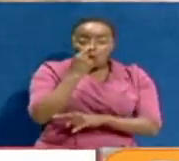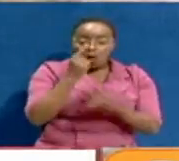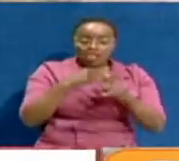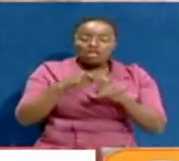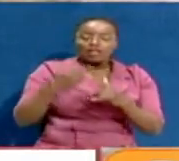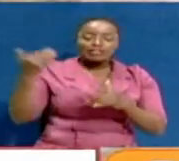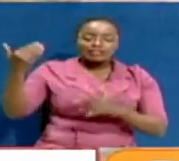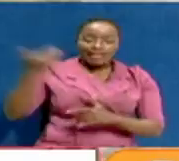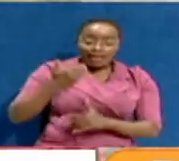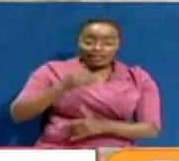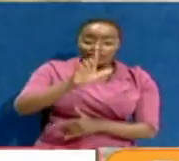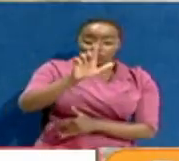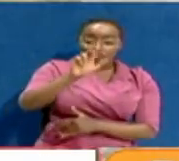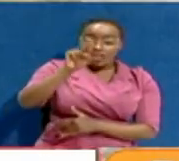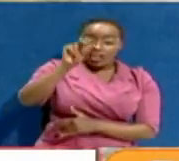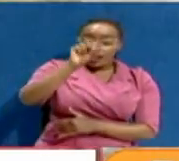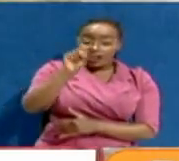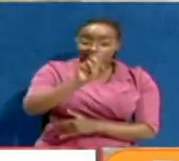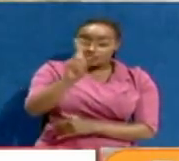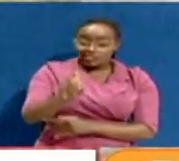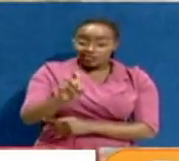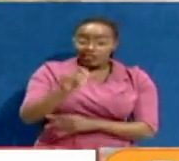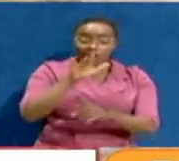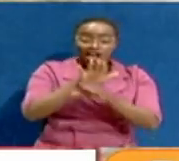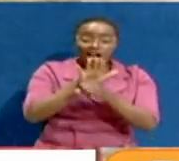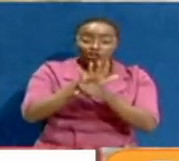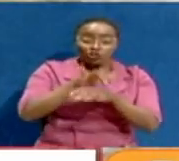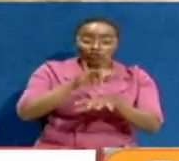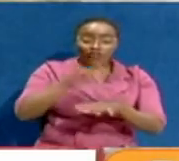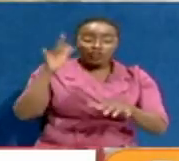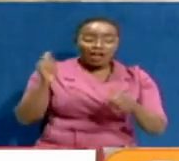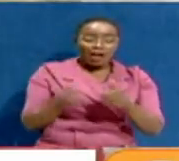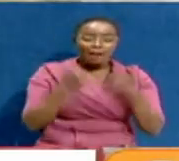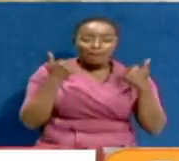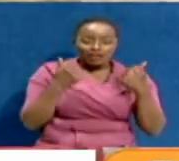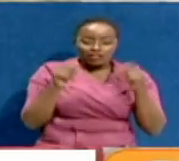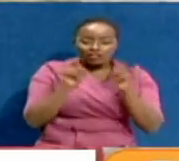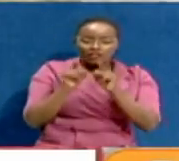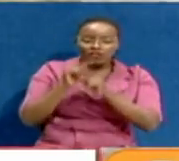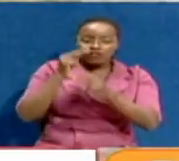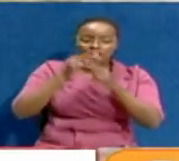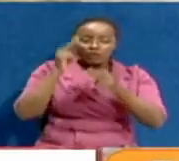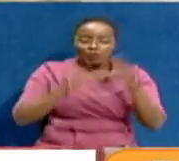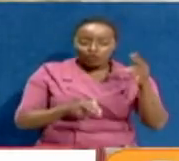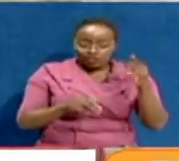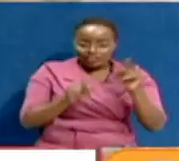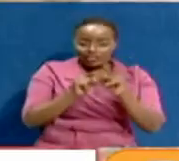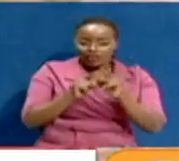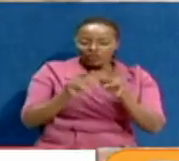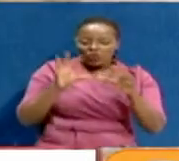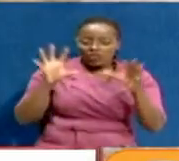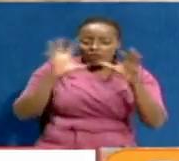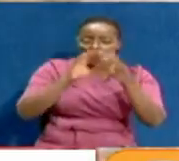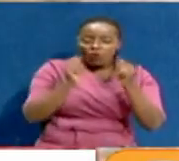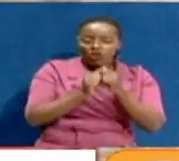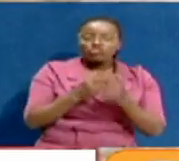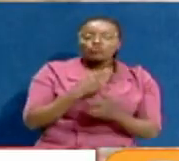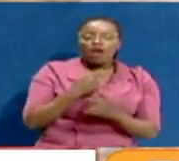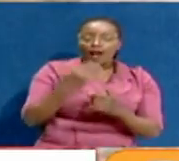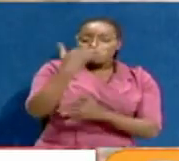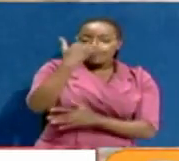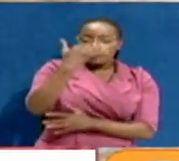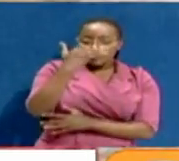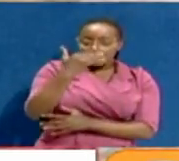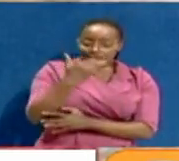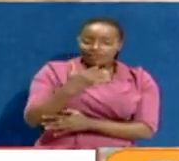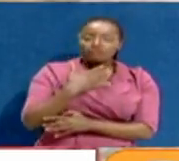into the lung. So generally, a lot of the infection tends to happen along what we call the lining of your respiratory tract,